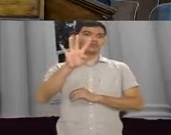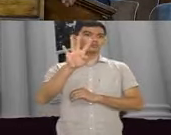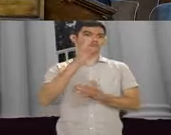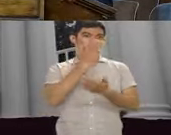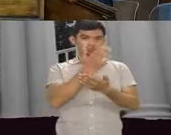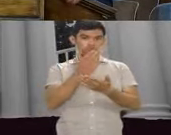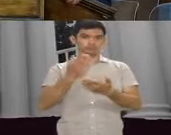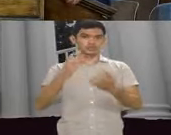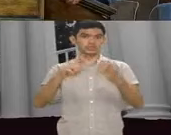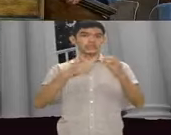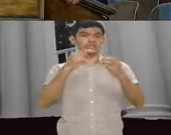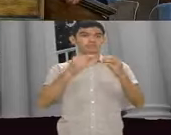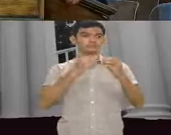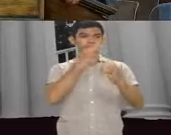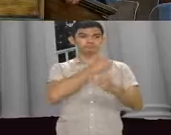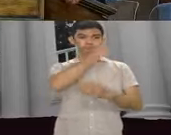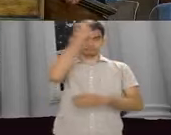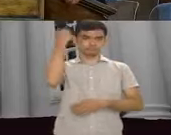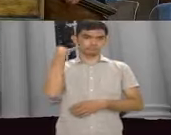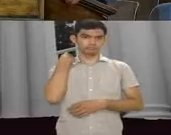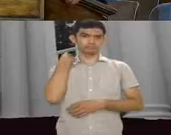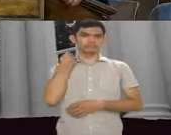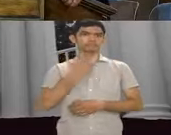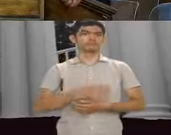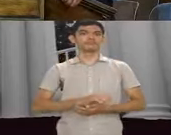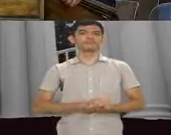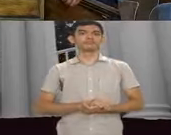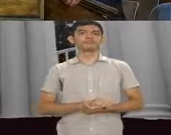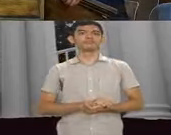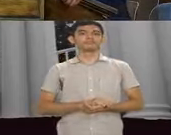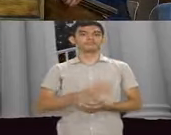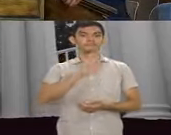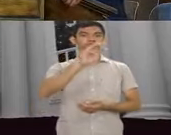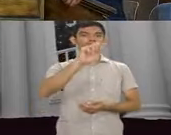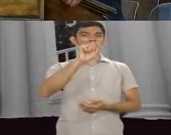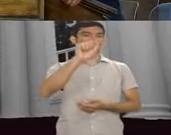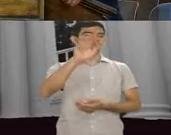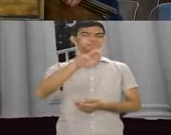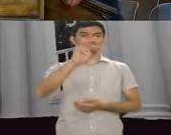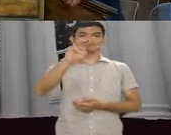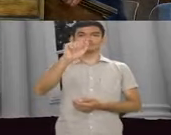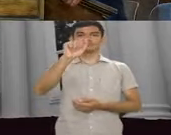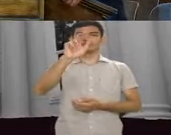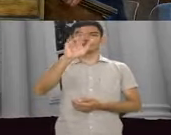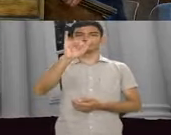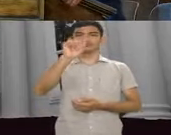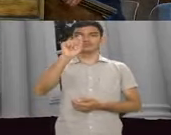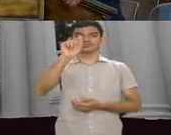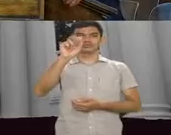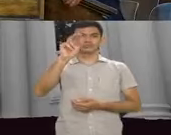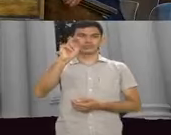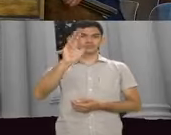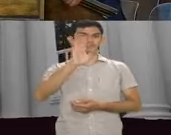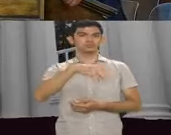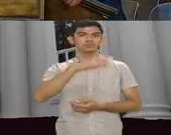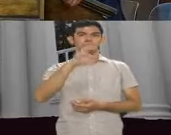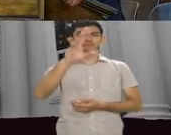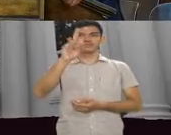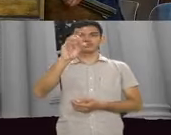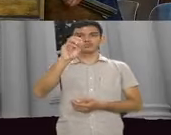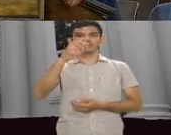mga dogma about Mary, no? The Marian dogma. I think some of you already know about this. Just a little